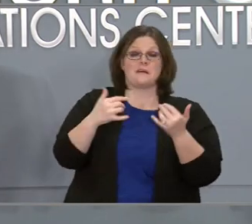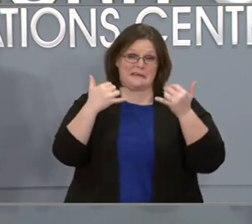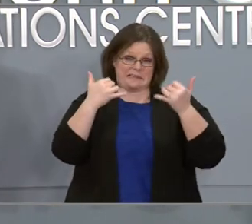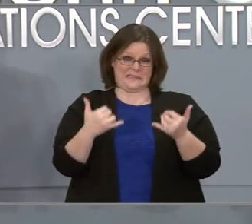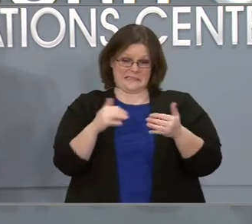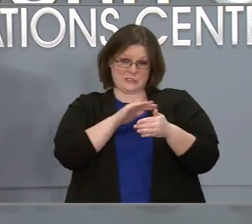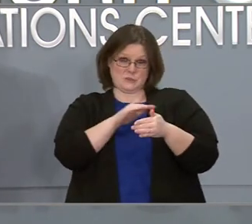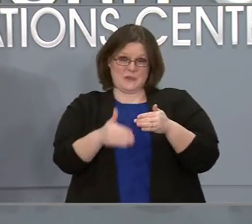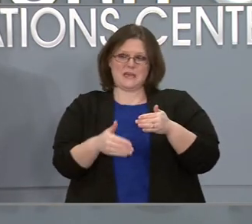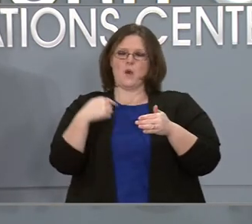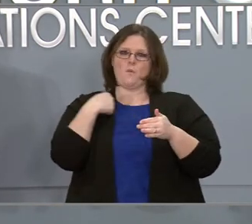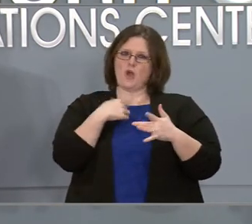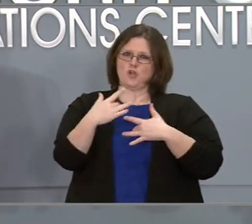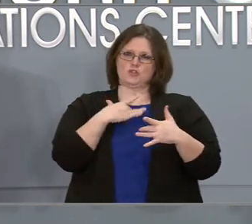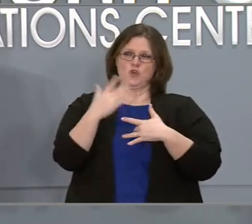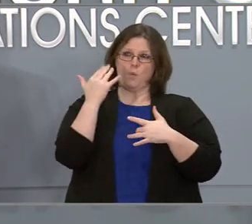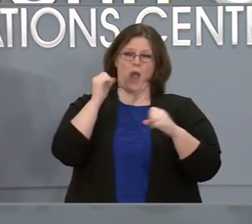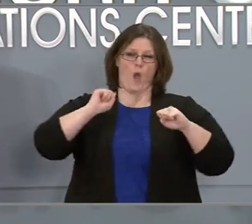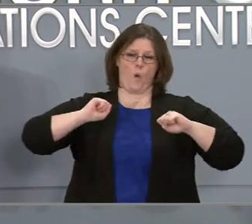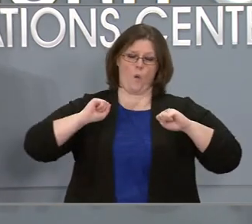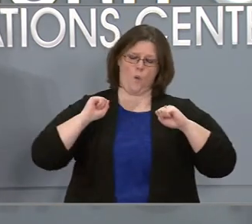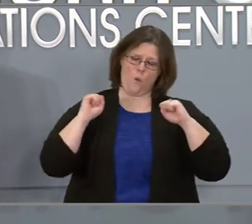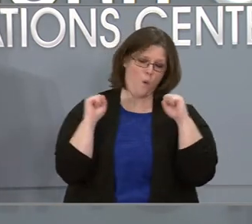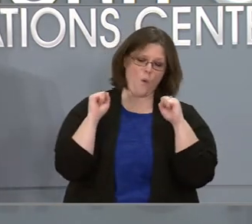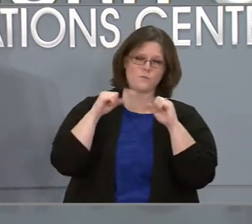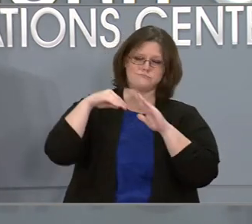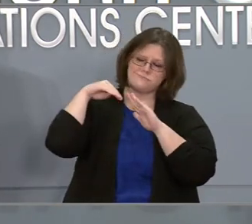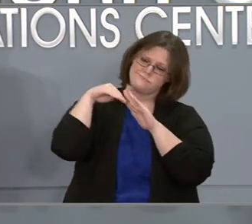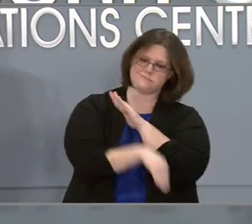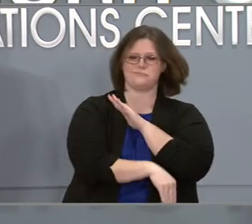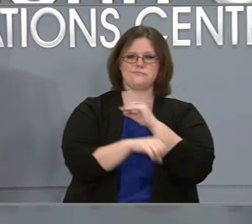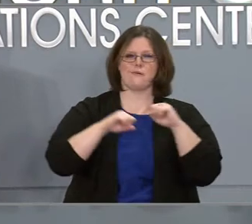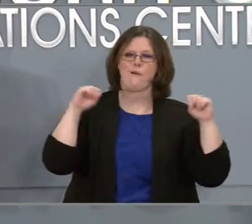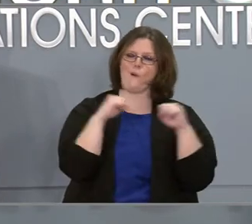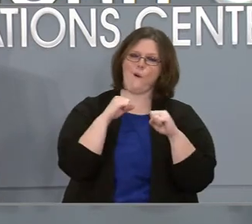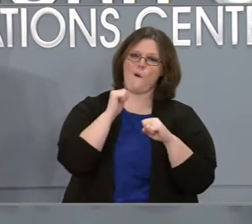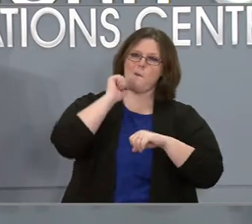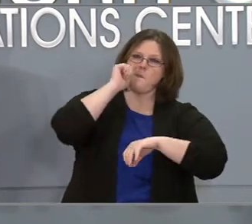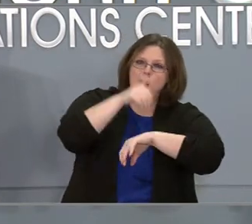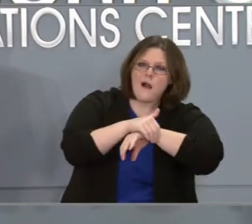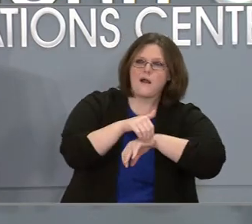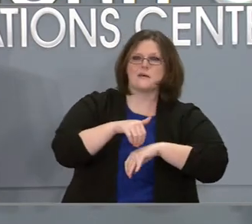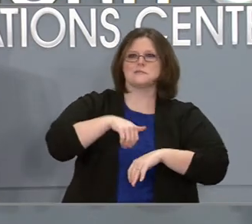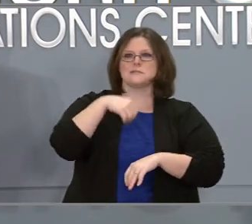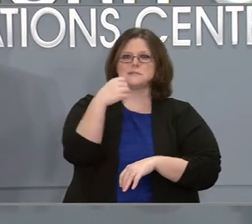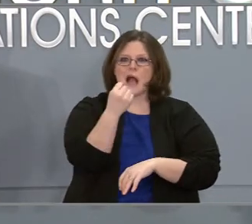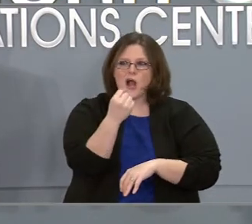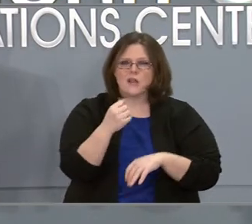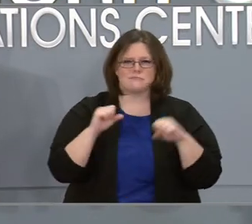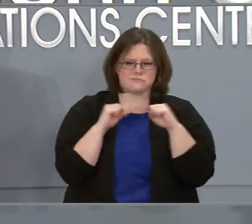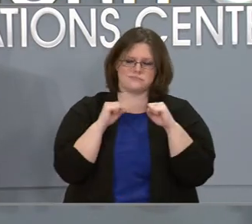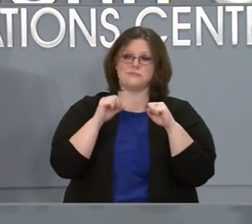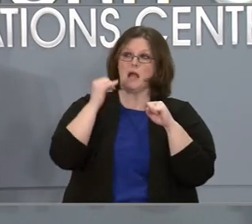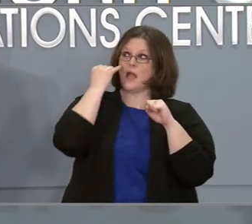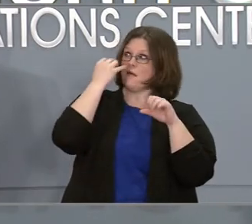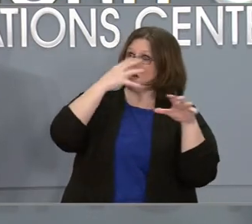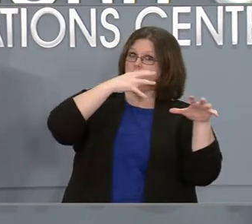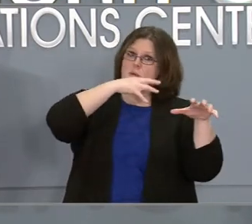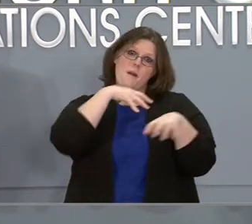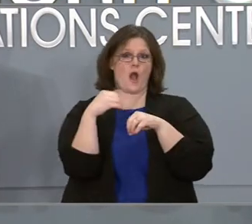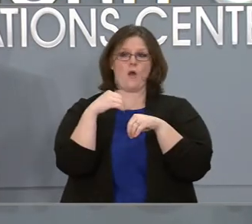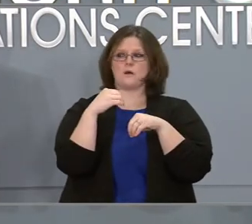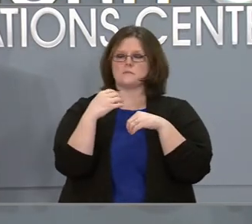going to be so cold Friday and Saturday night. And if there are power outages,